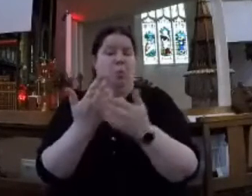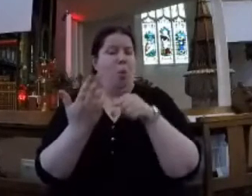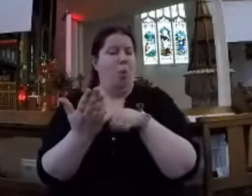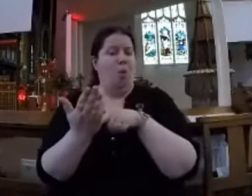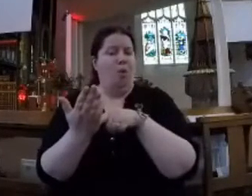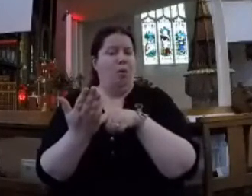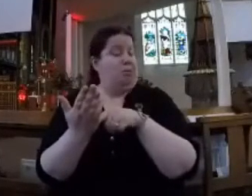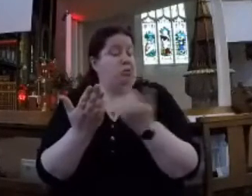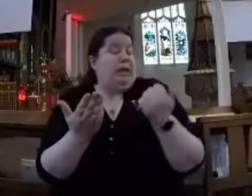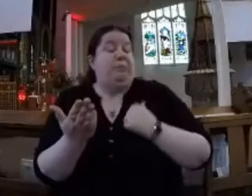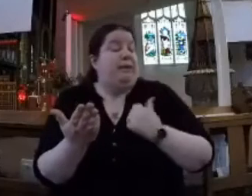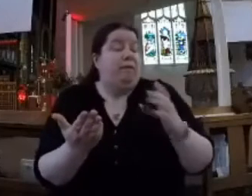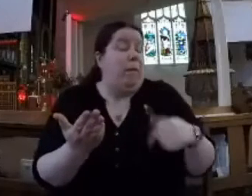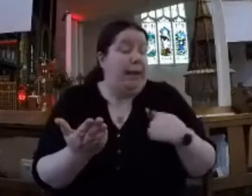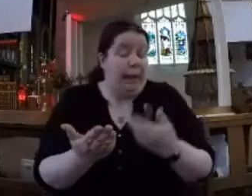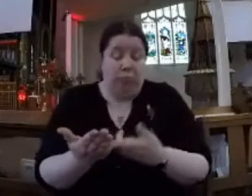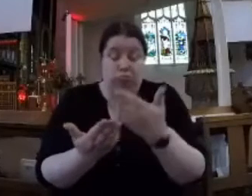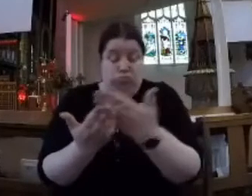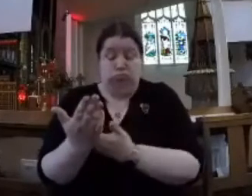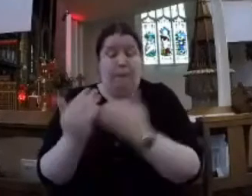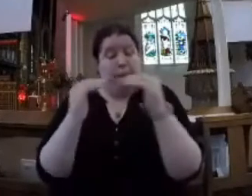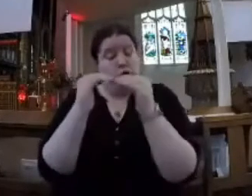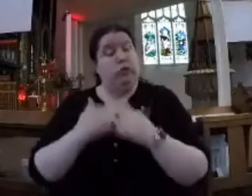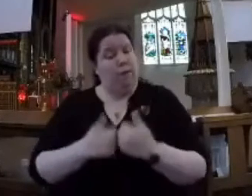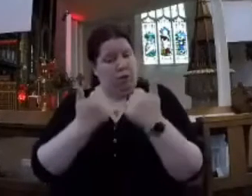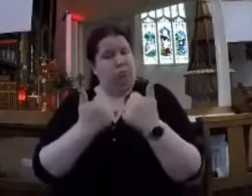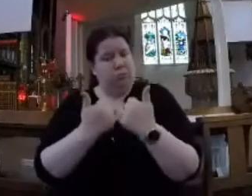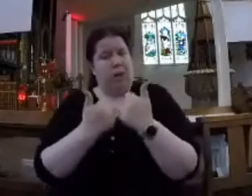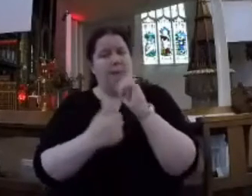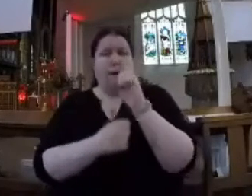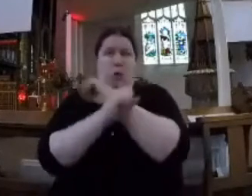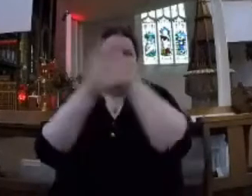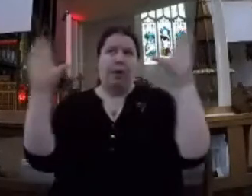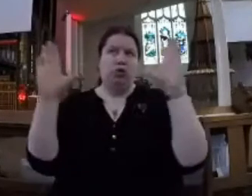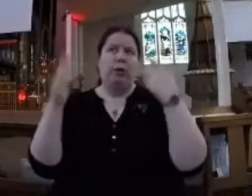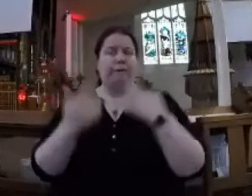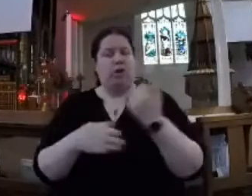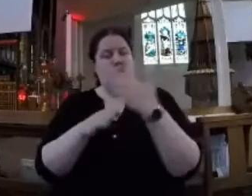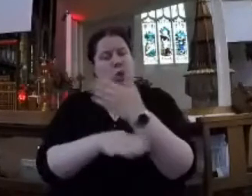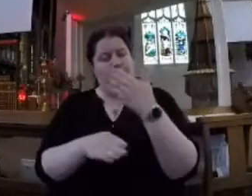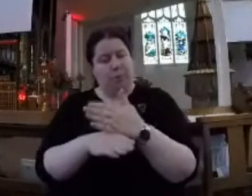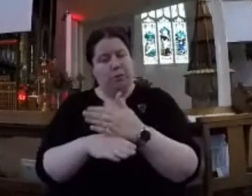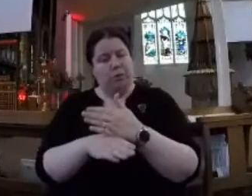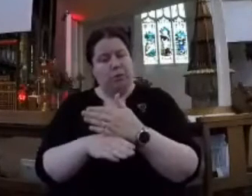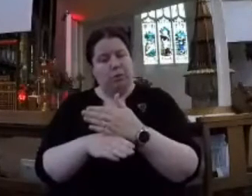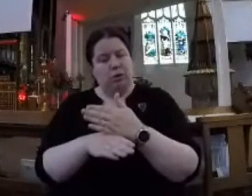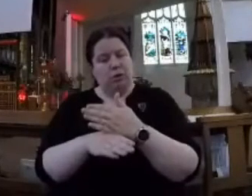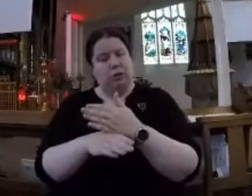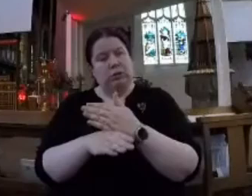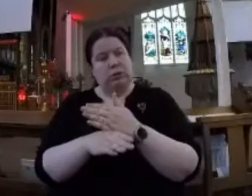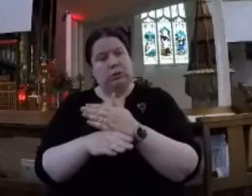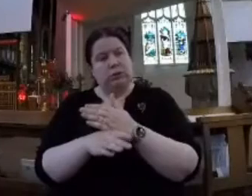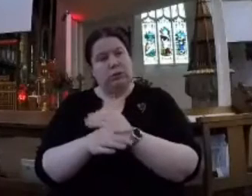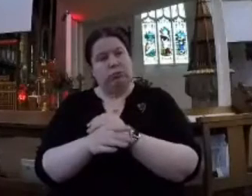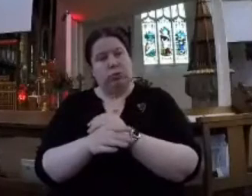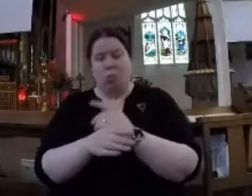me. But imagine a job where you're on call